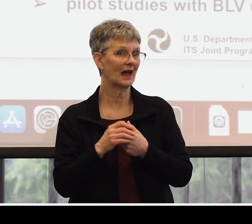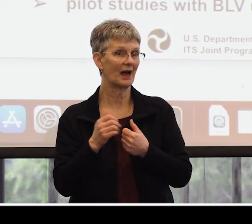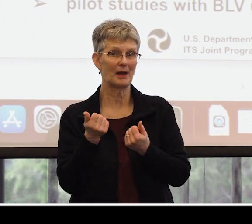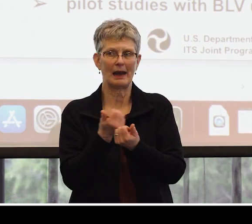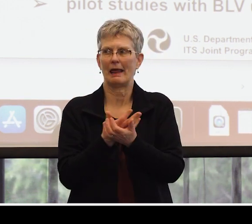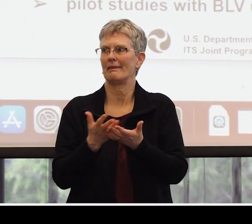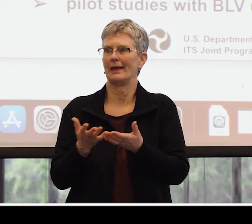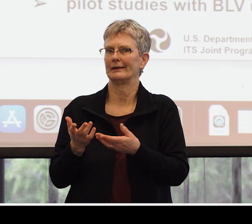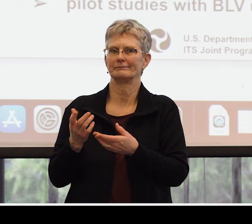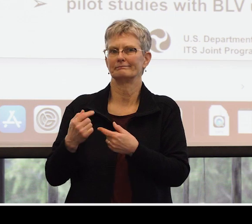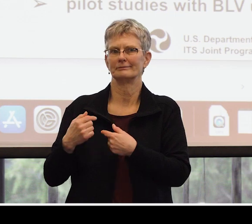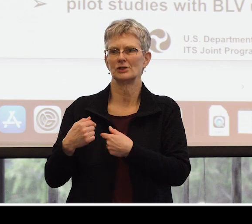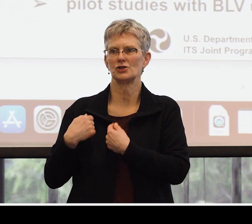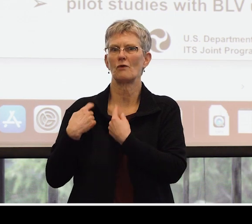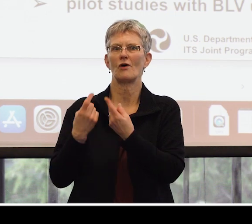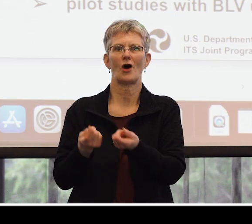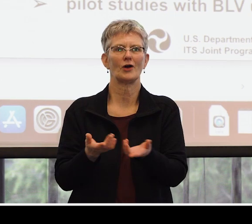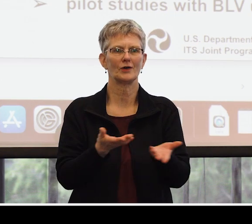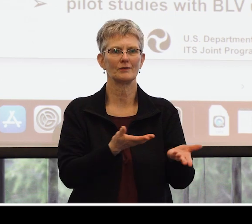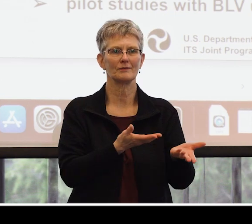seen today?